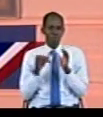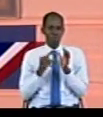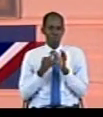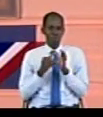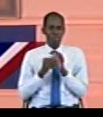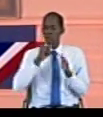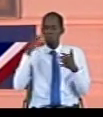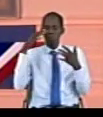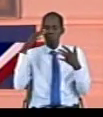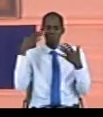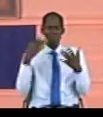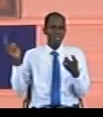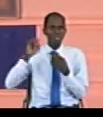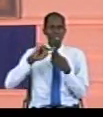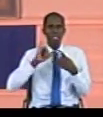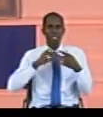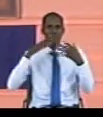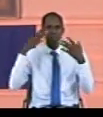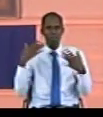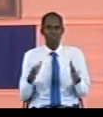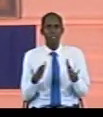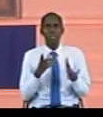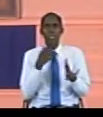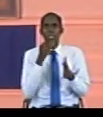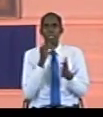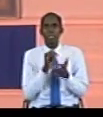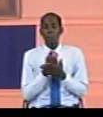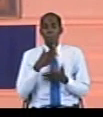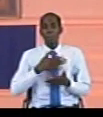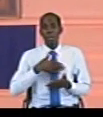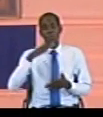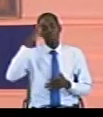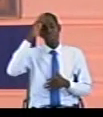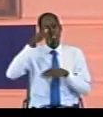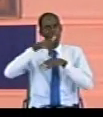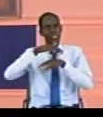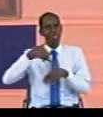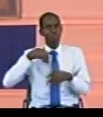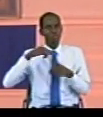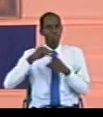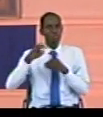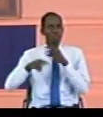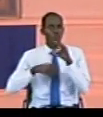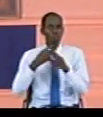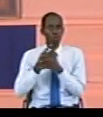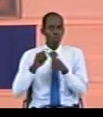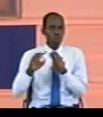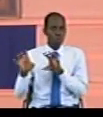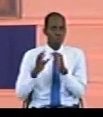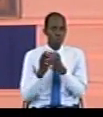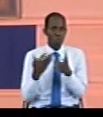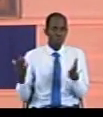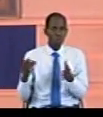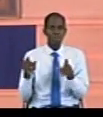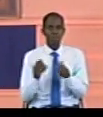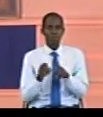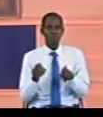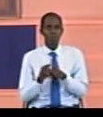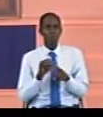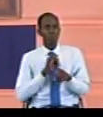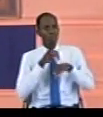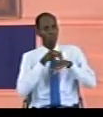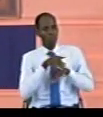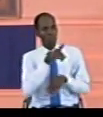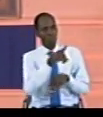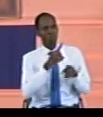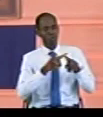he's saying that the same way the Father sent me into the world to get something done, the same way I'm sending into the world to get that same